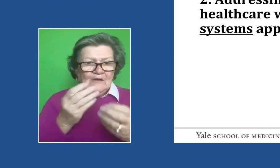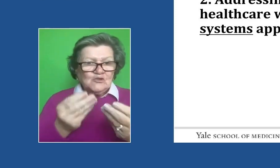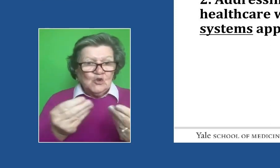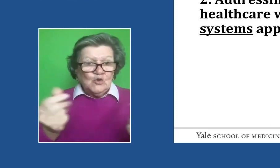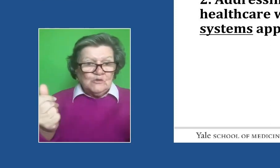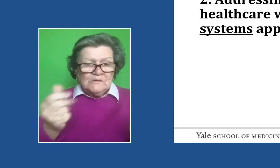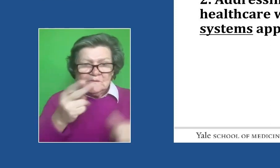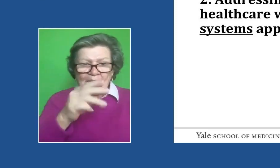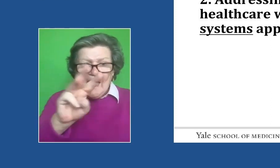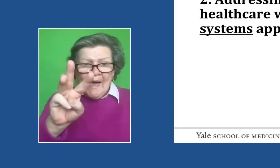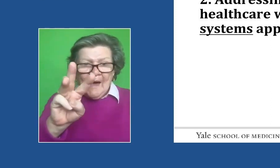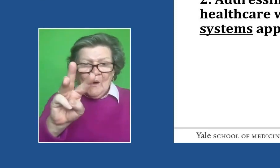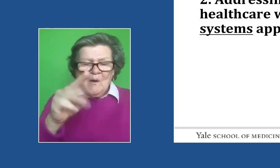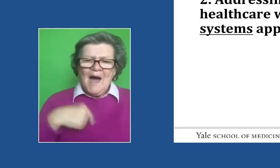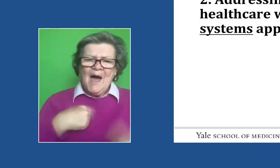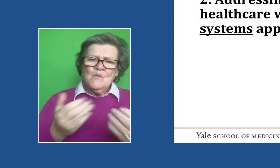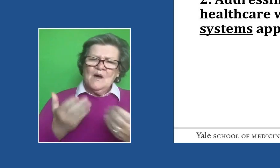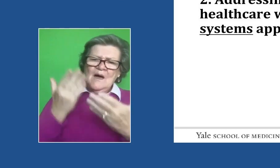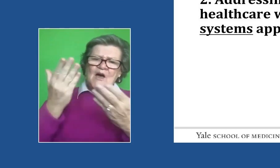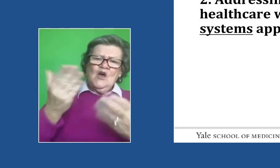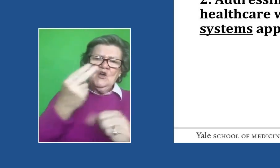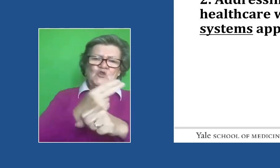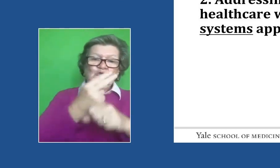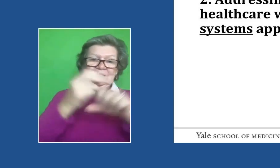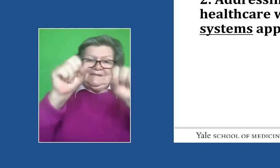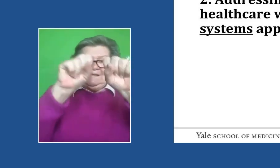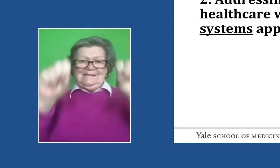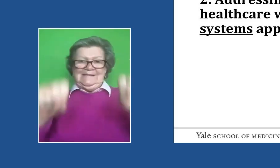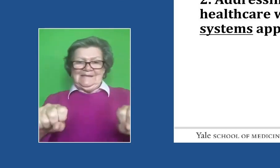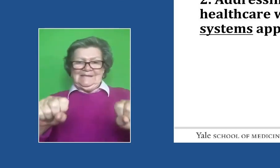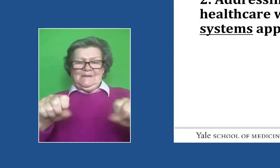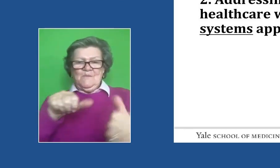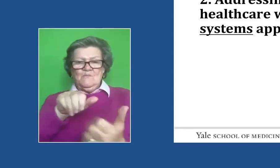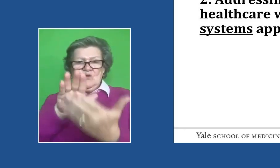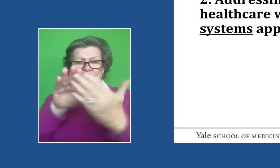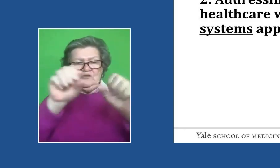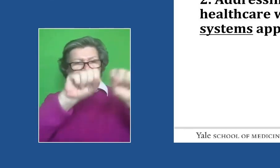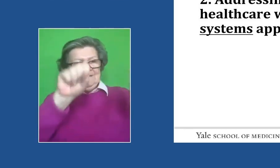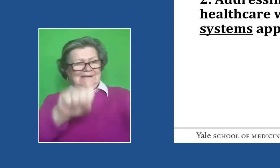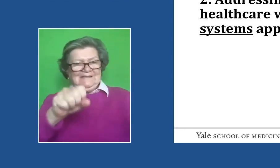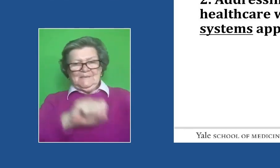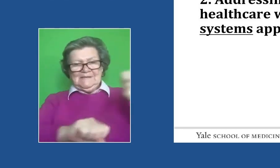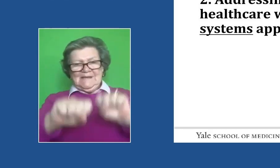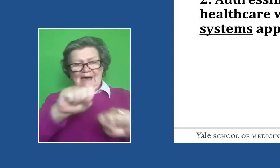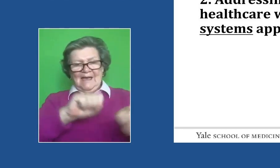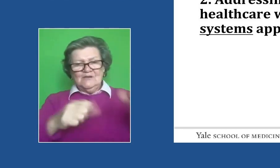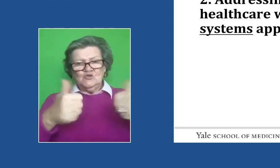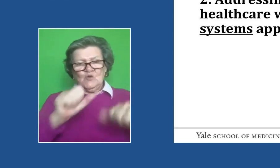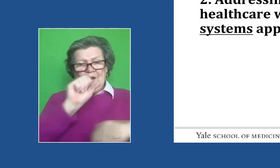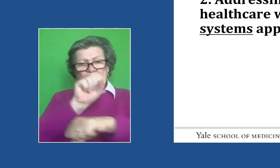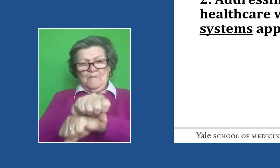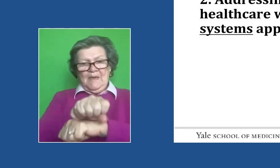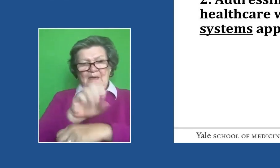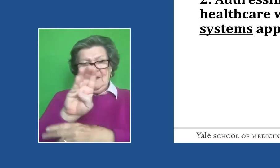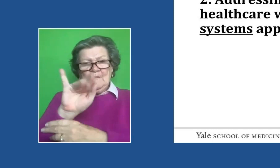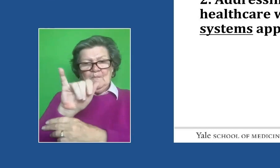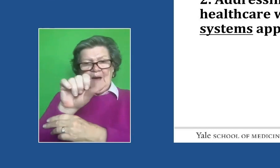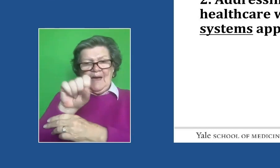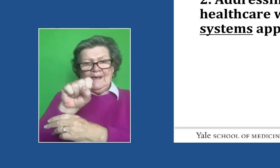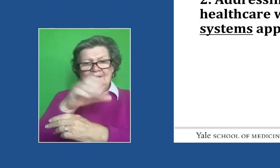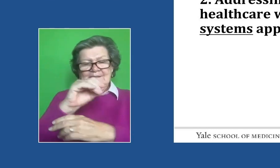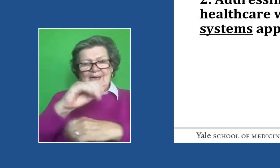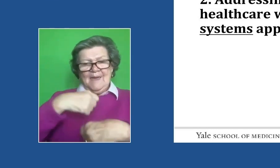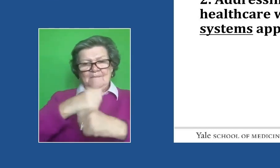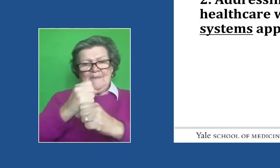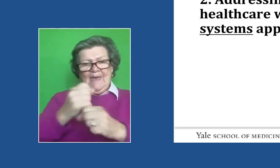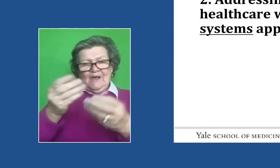want to propose is a sense of using a systems approach and system science to try to combat bias and also create